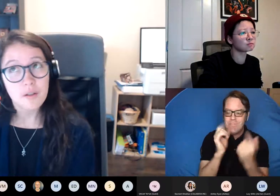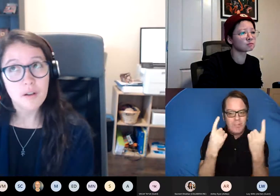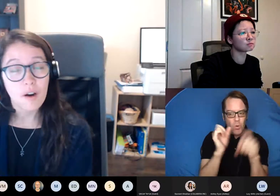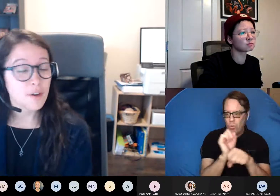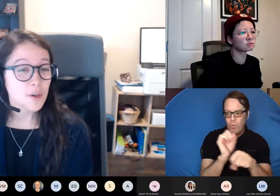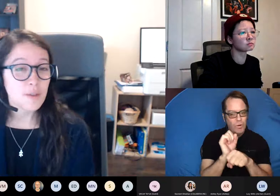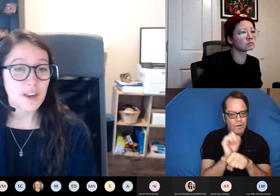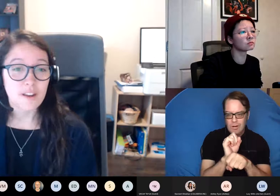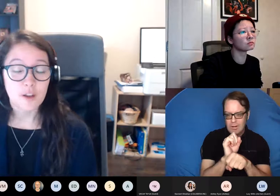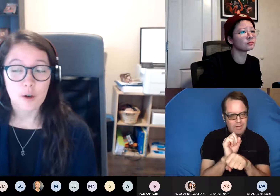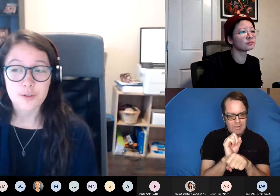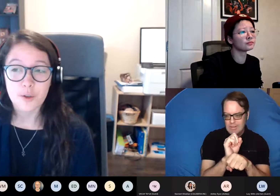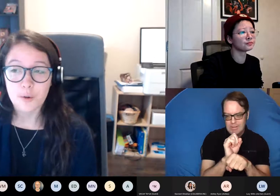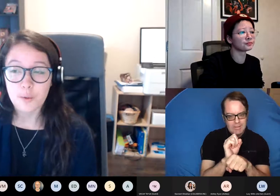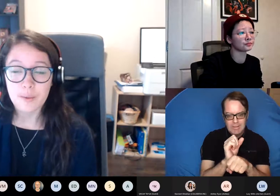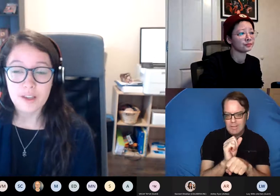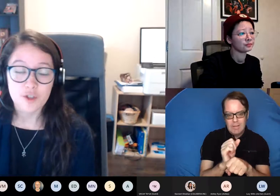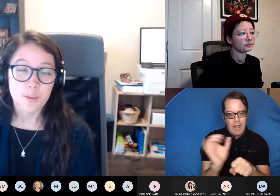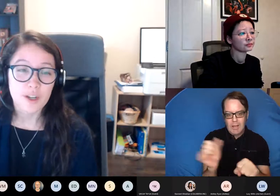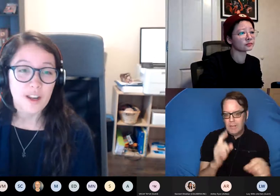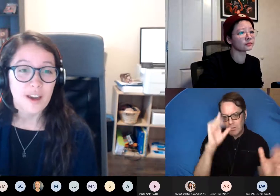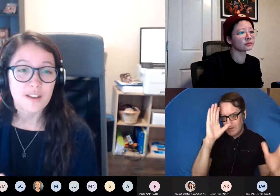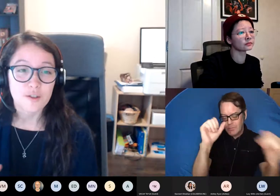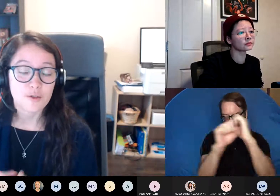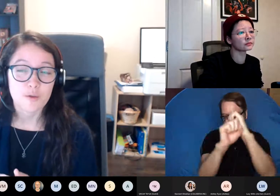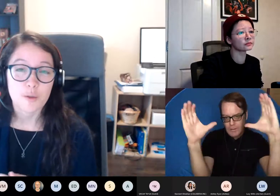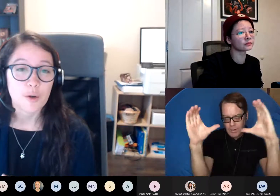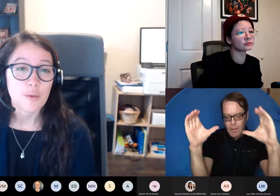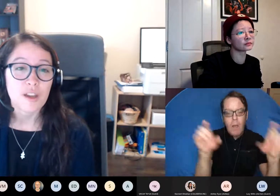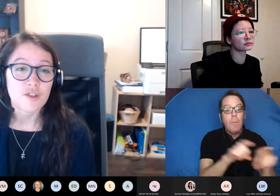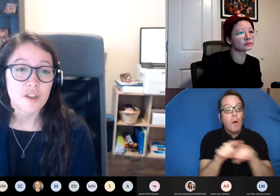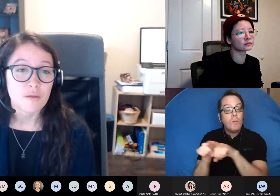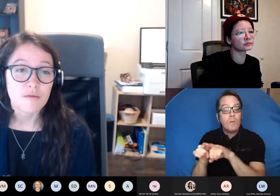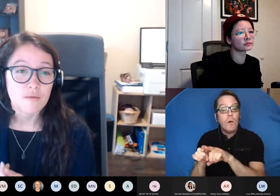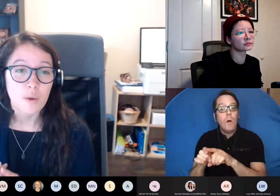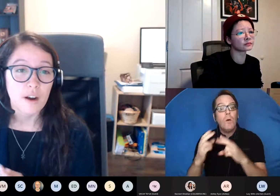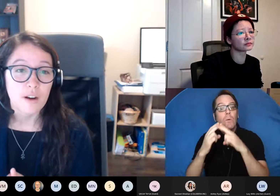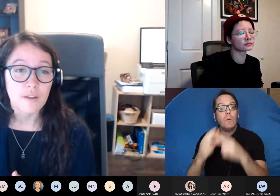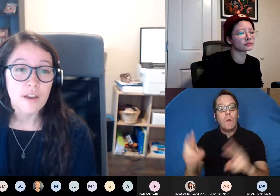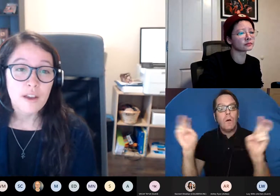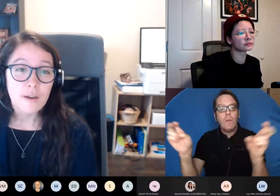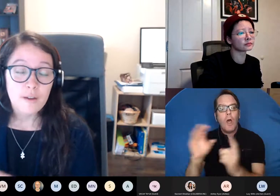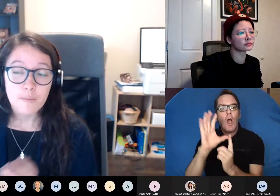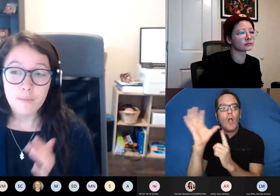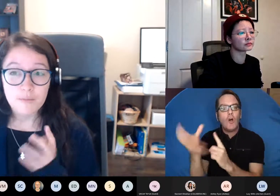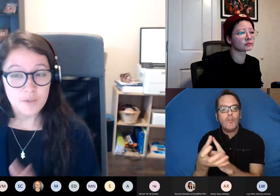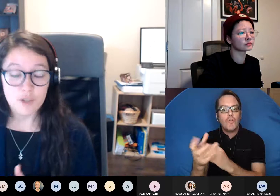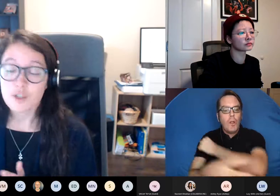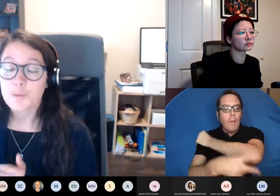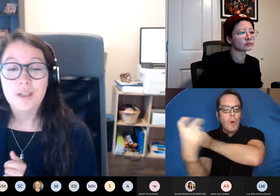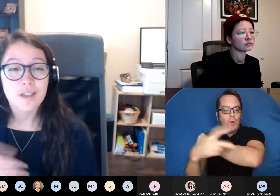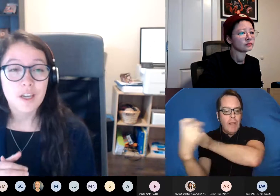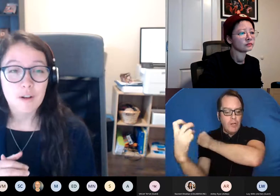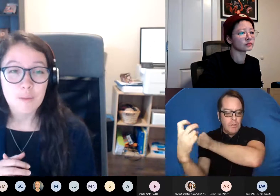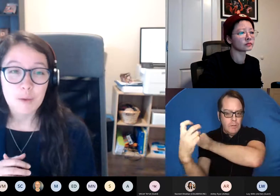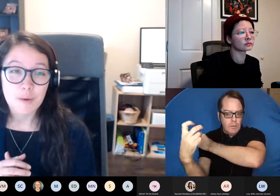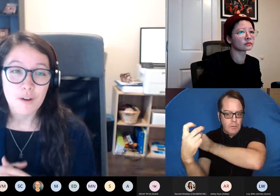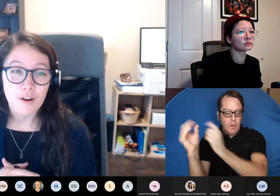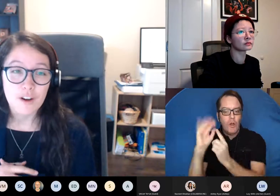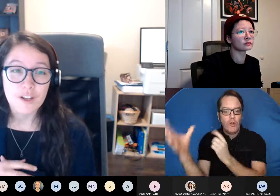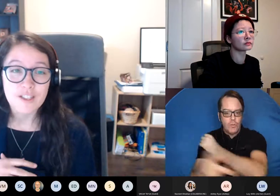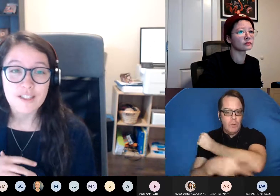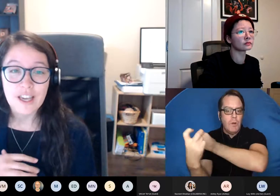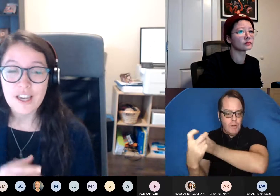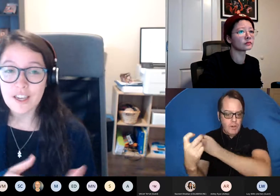would argue that it could also be interpreted as cultural appropriation, where, generally speaking, hearing